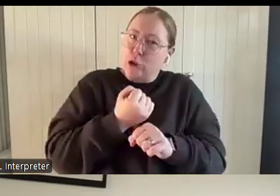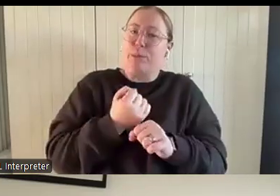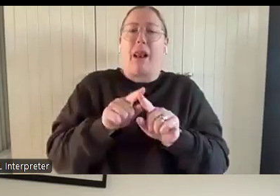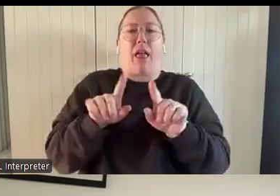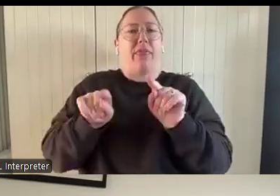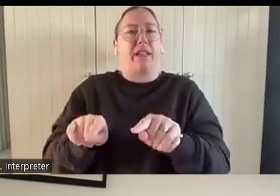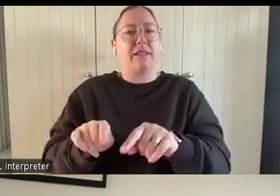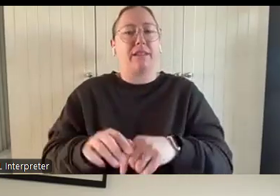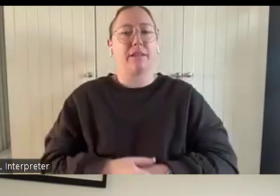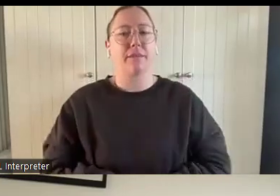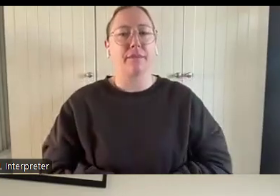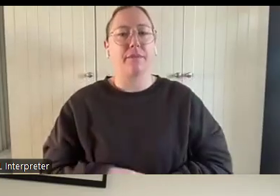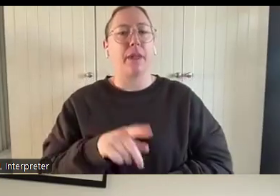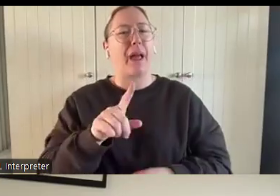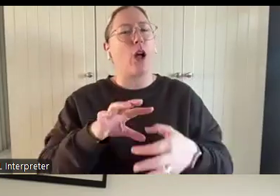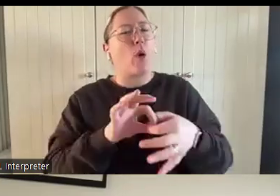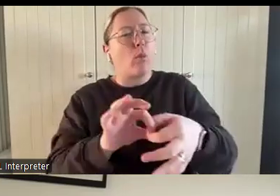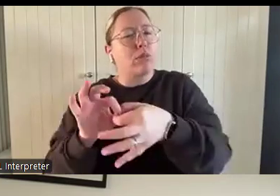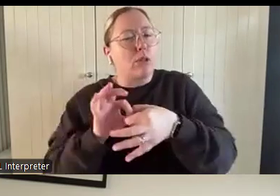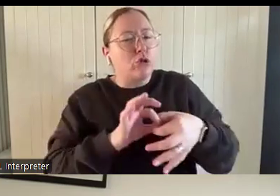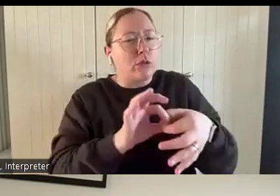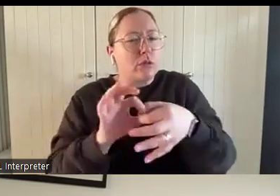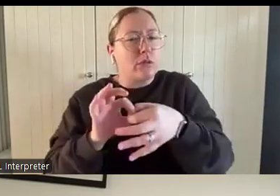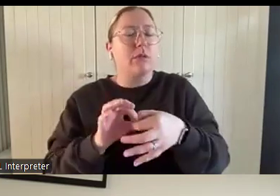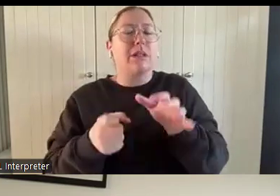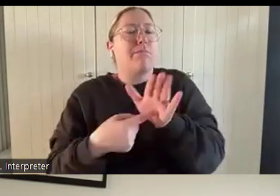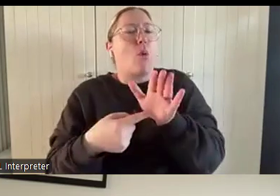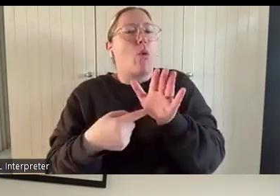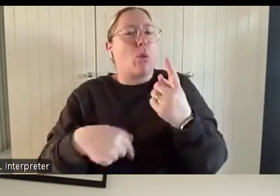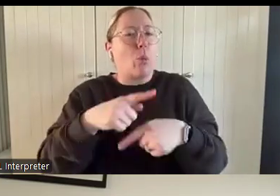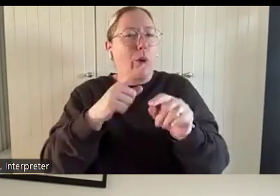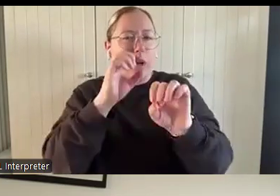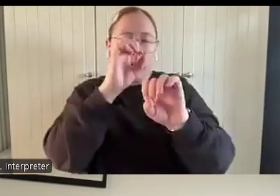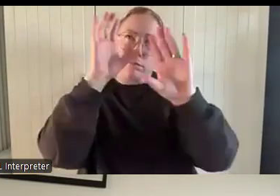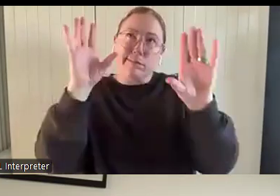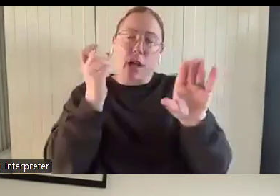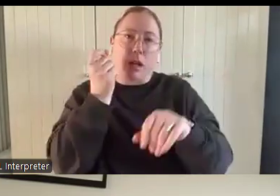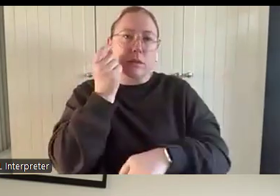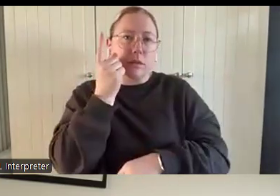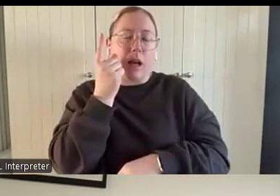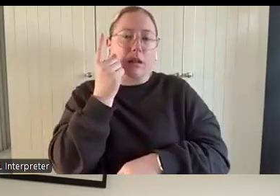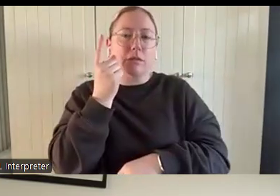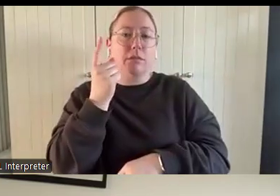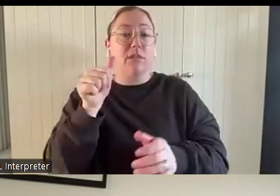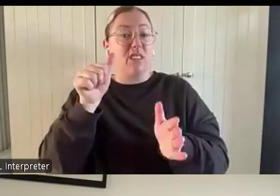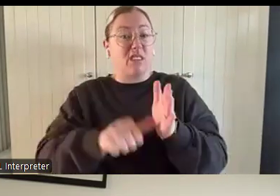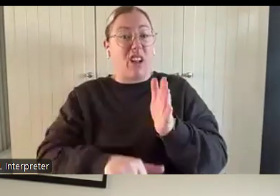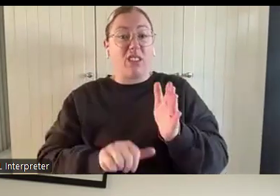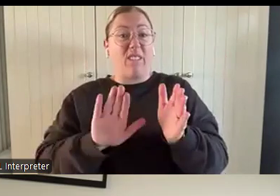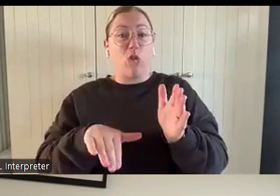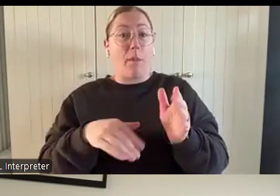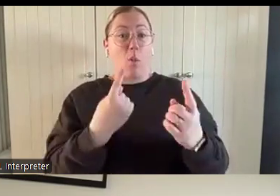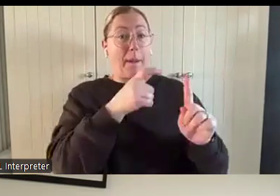we're talking about co-production, it's important for us to understand that started from someone's vision and